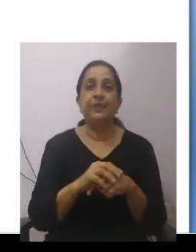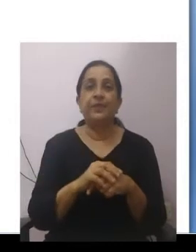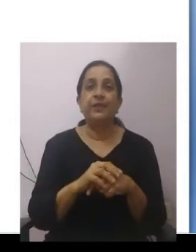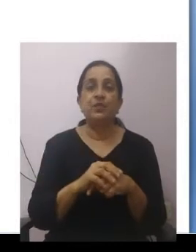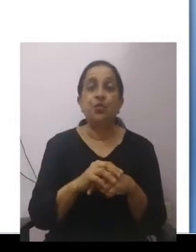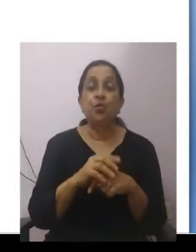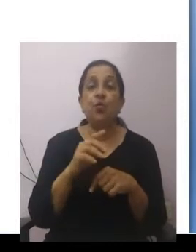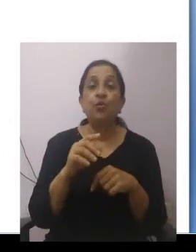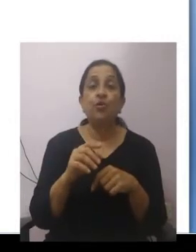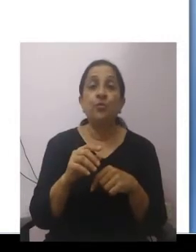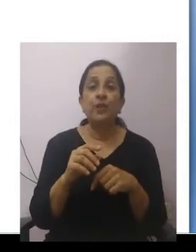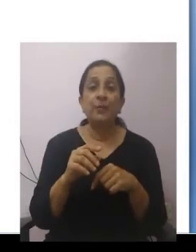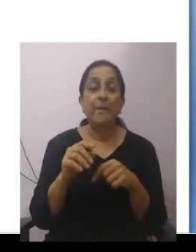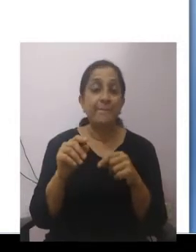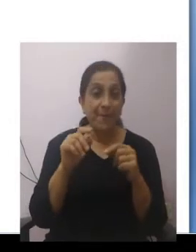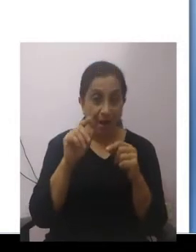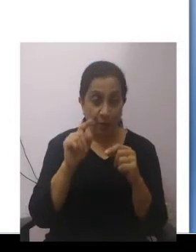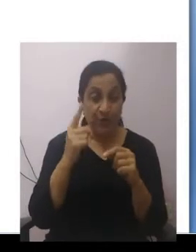pi